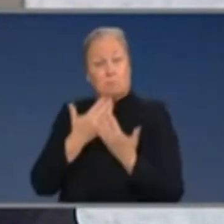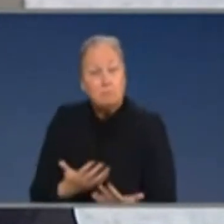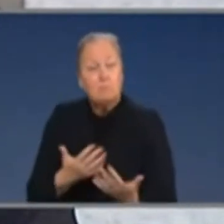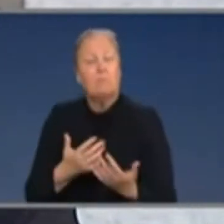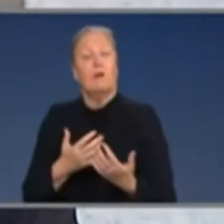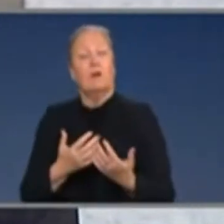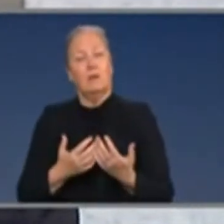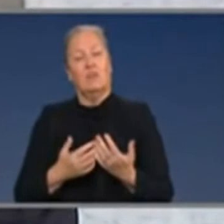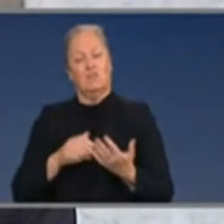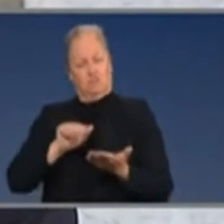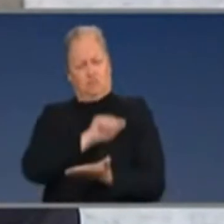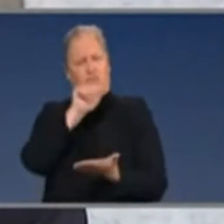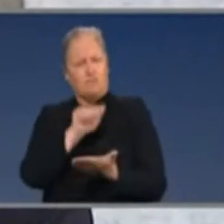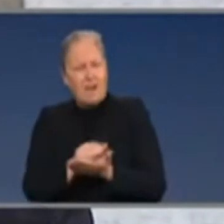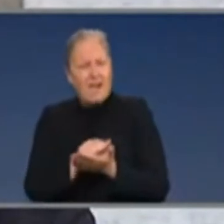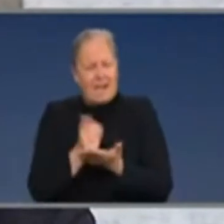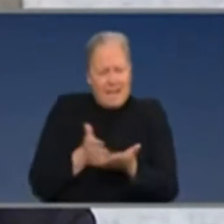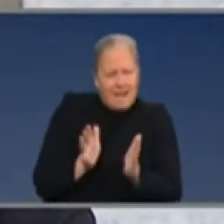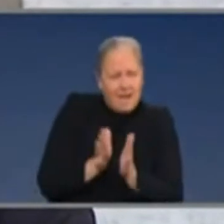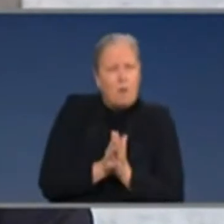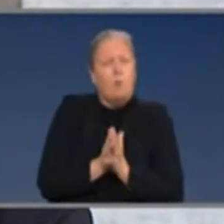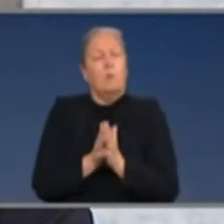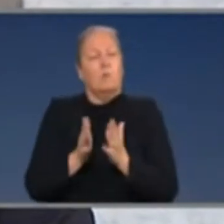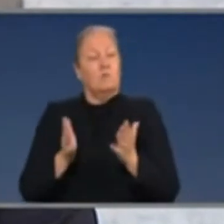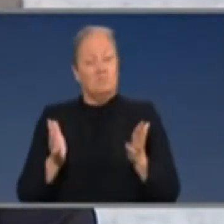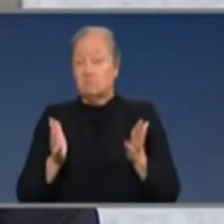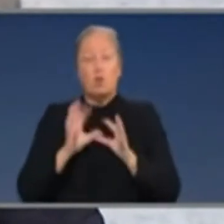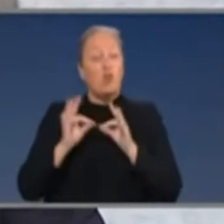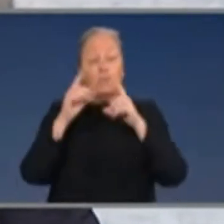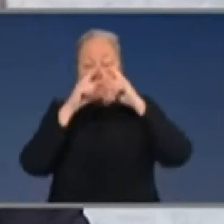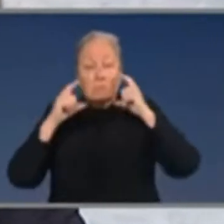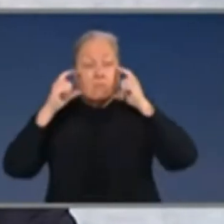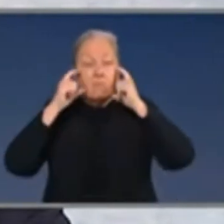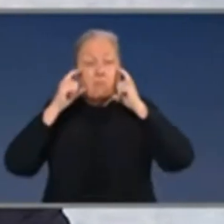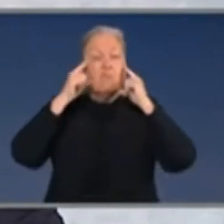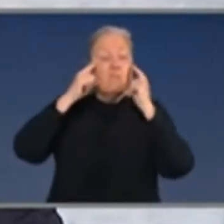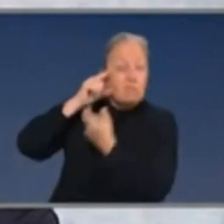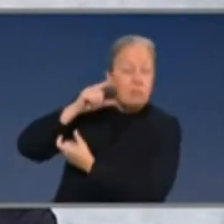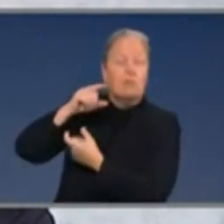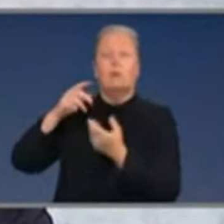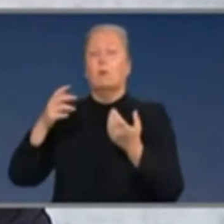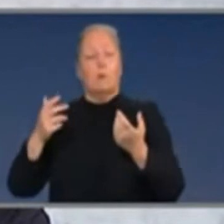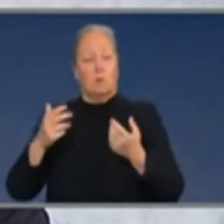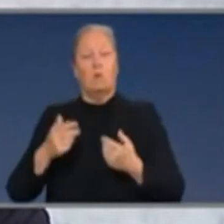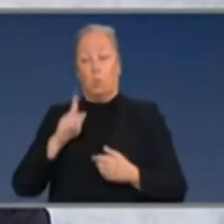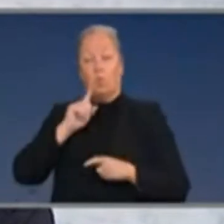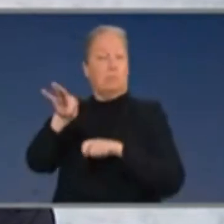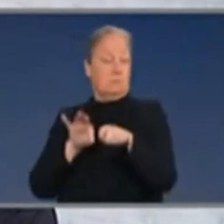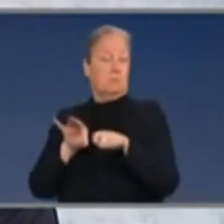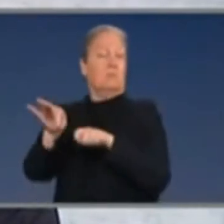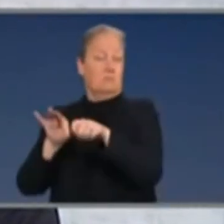those requirements of using PPE will lead to marking down on people's